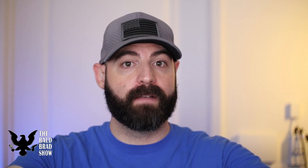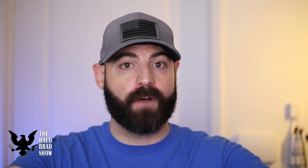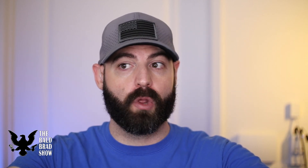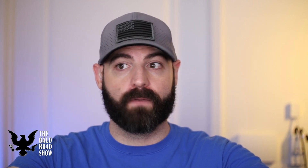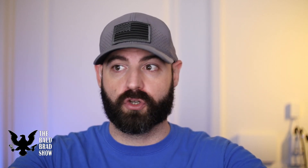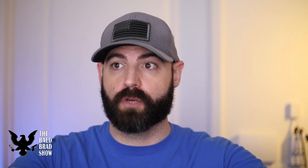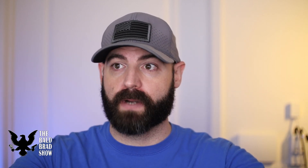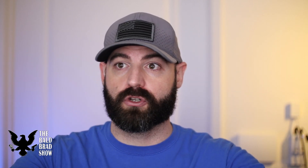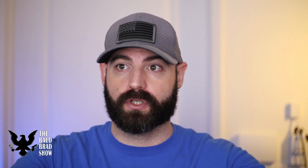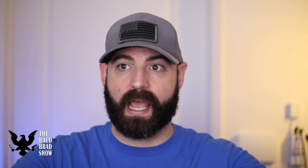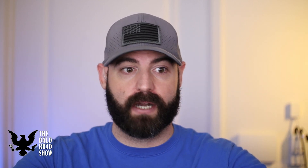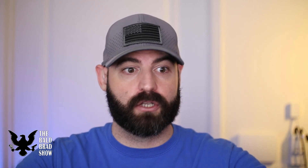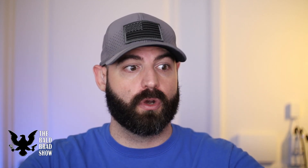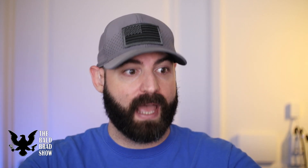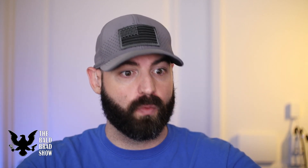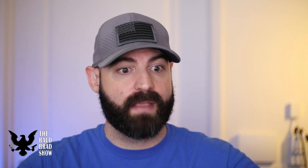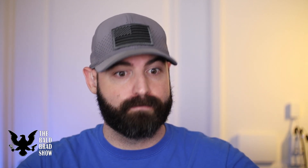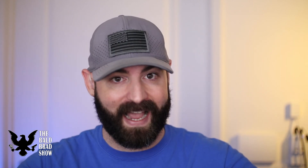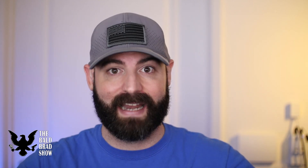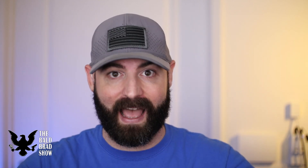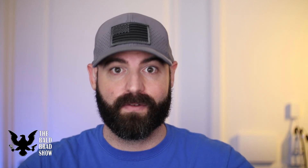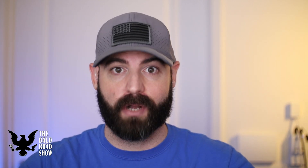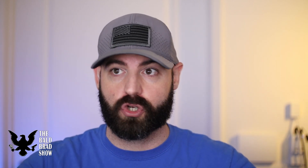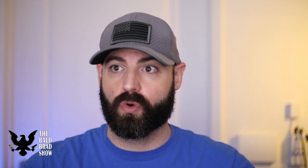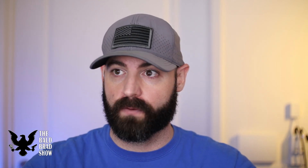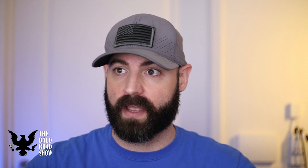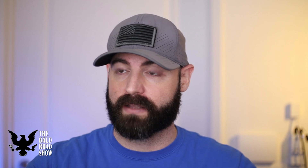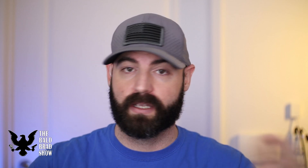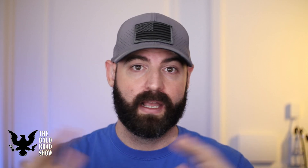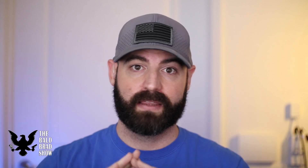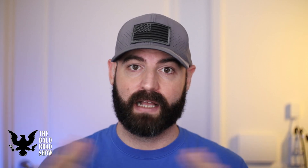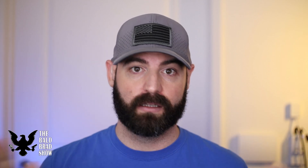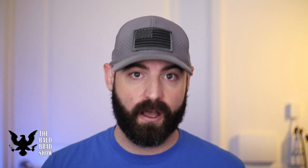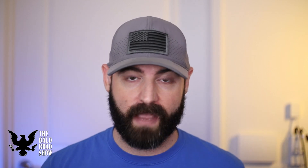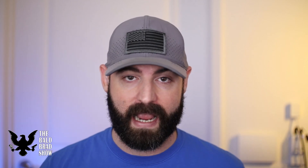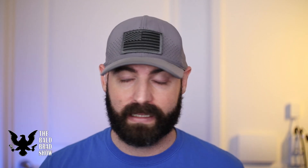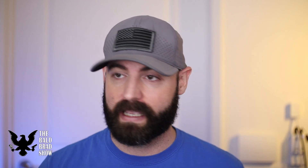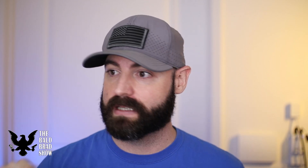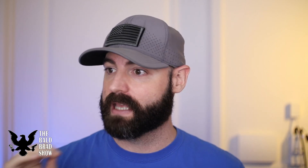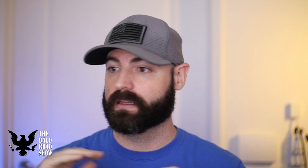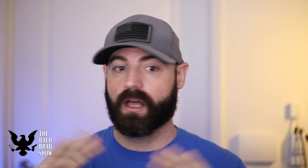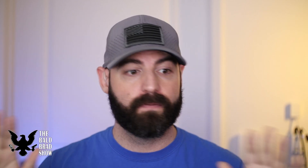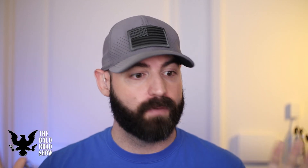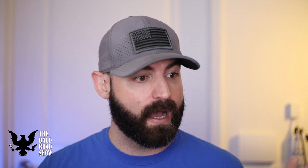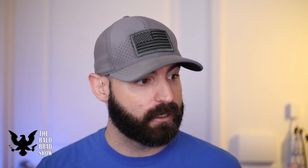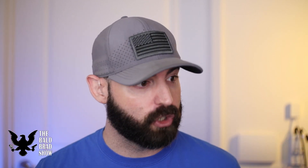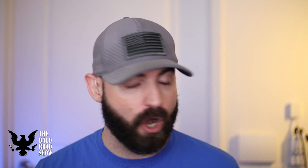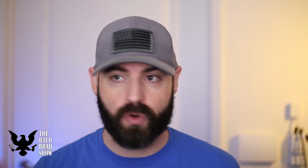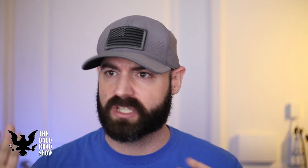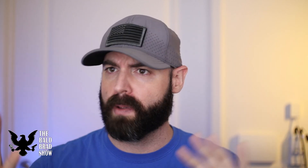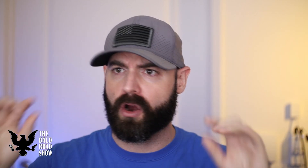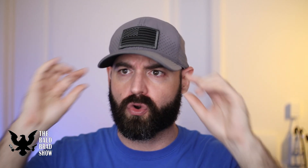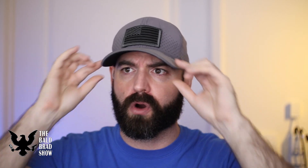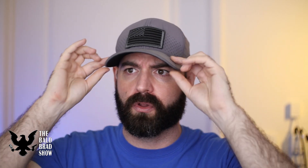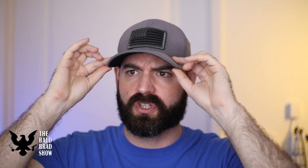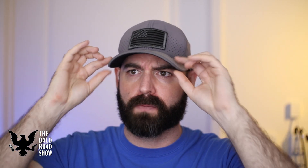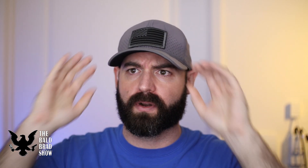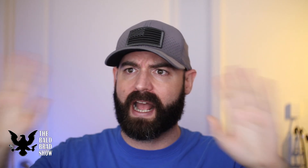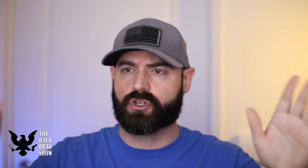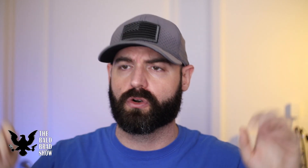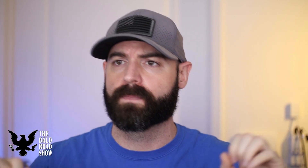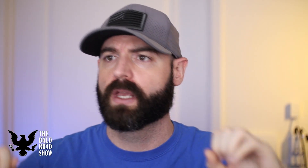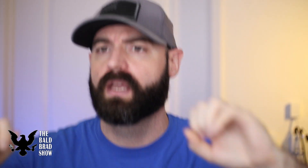we got a big following for Supernatural Saturday, so heck, we might have a bunch of horror fans that love aliens, that love ghosts, the paranormal,